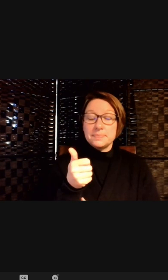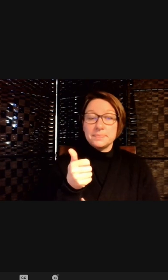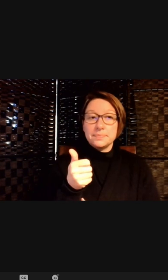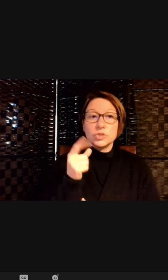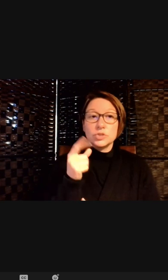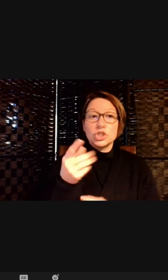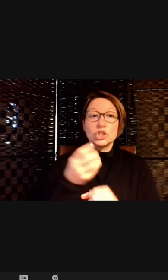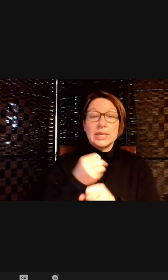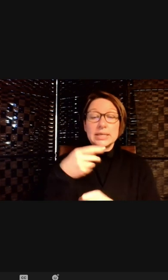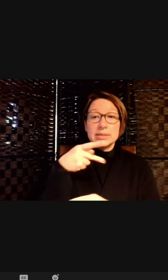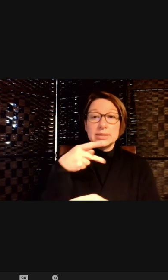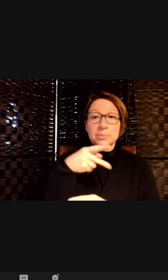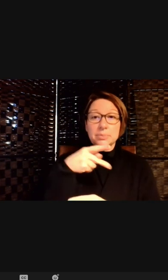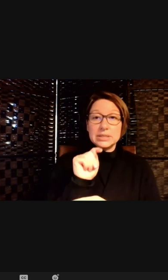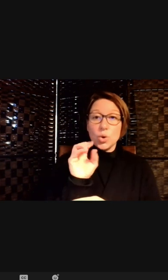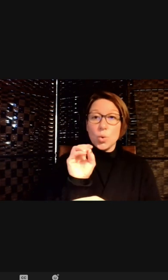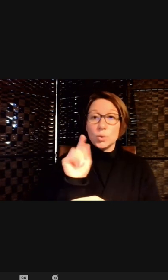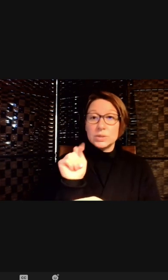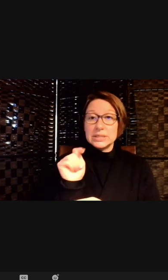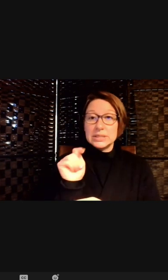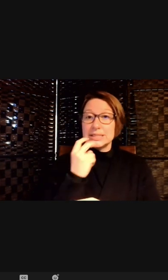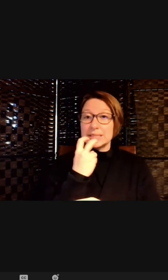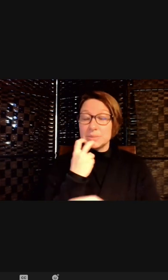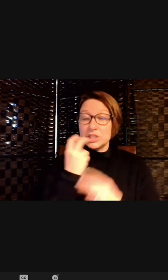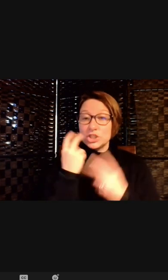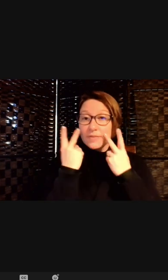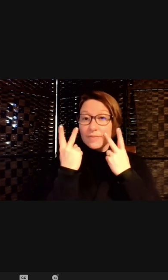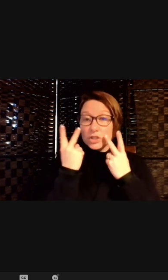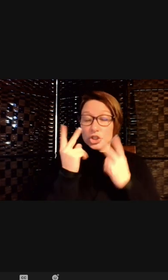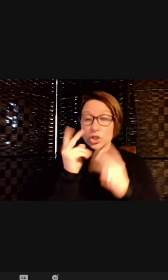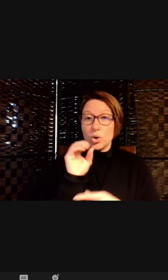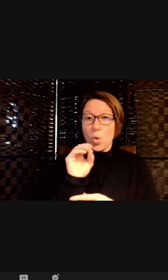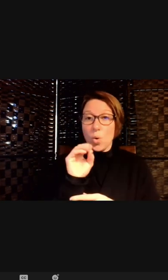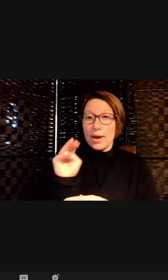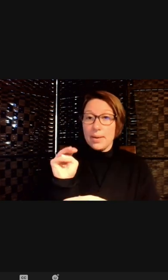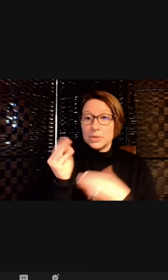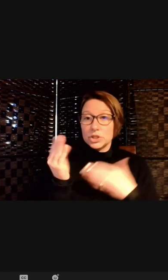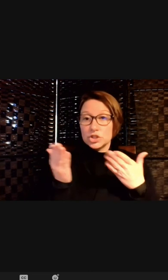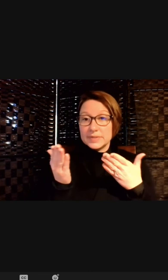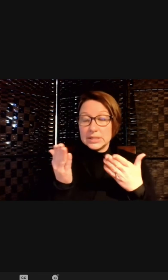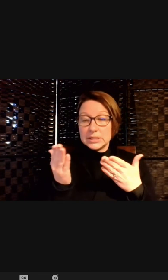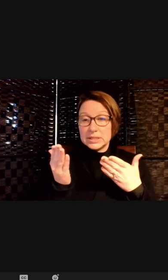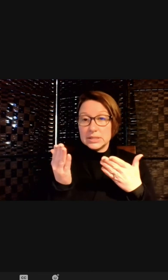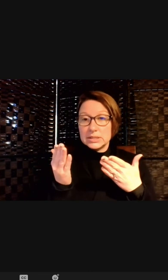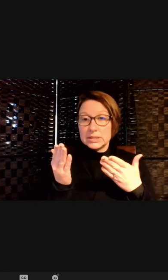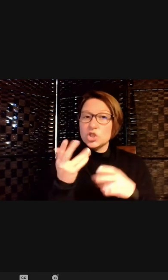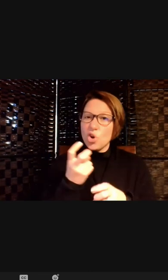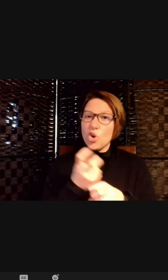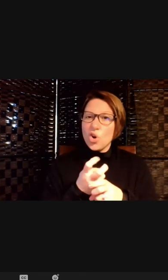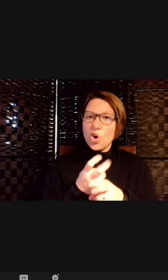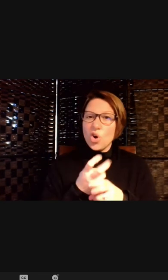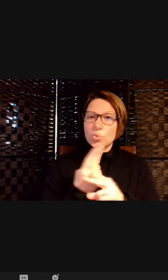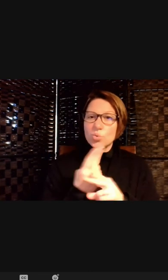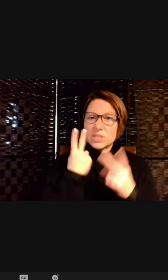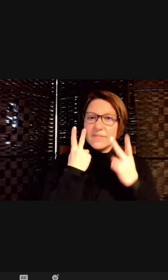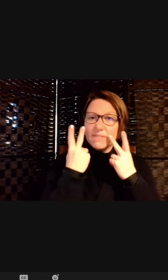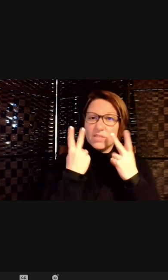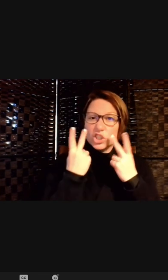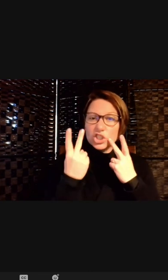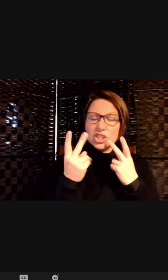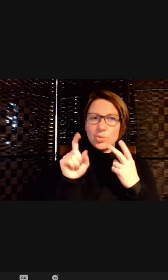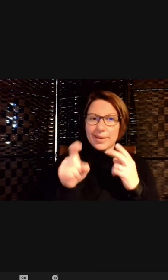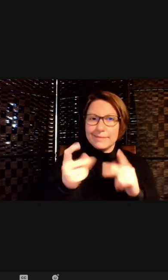receives PT, OT, speech, vision, and O&M services. And it is difficult for Isabella to use her vision. We need to figure